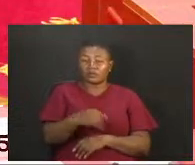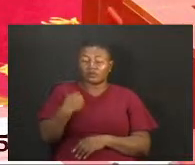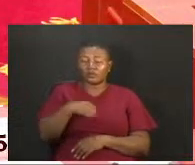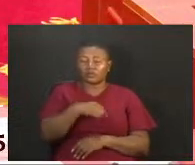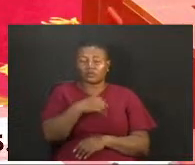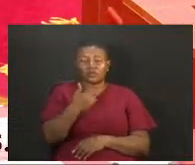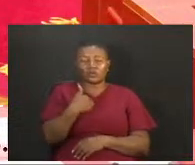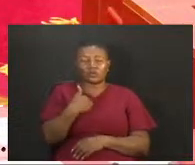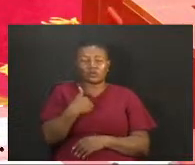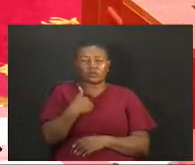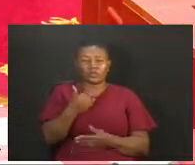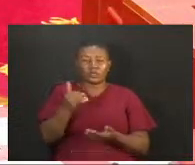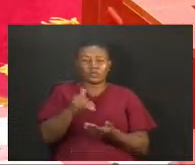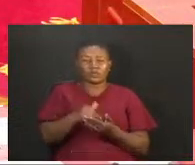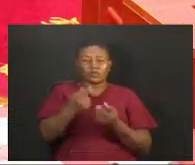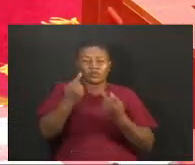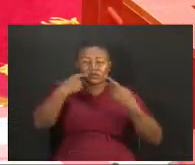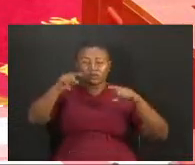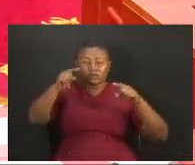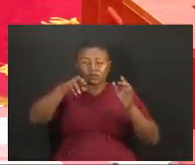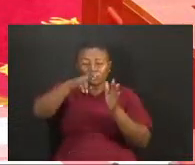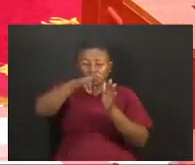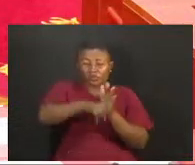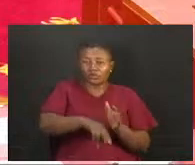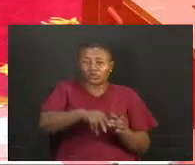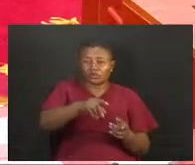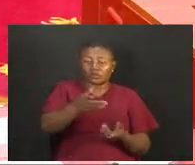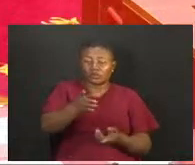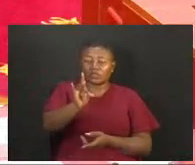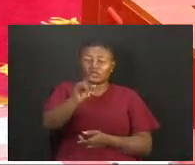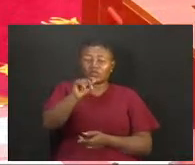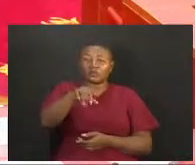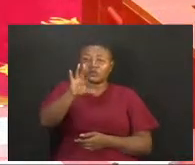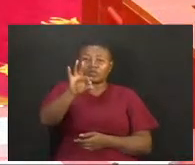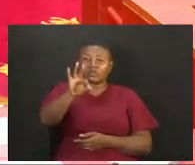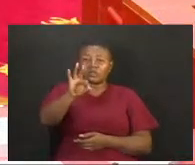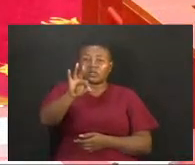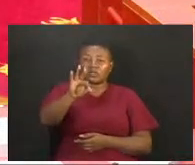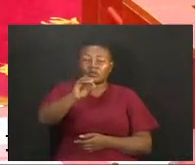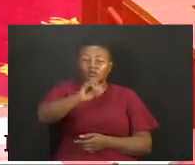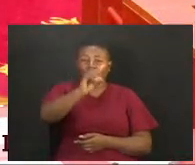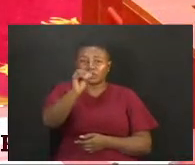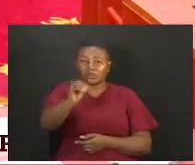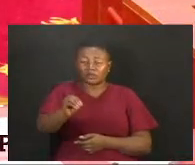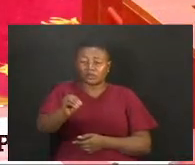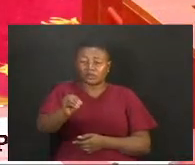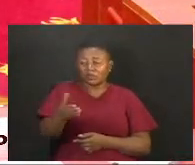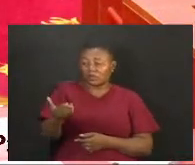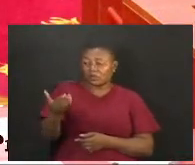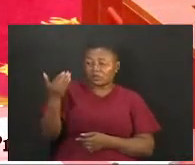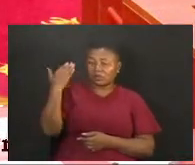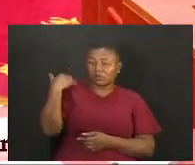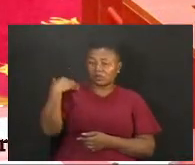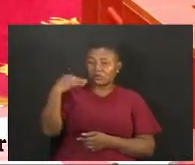again successfully reduced that rate to 18.97% as at Friday, 7th March